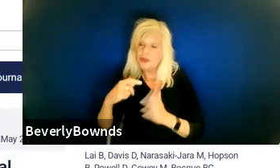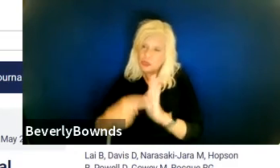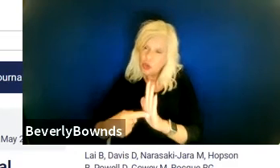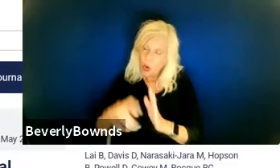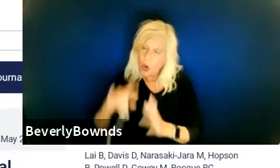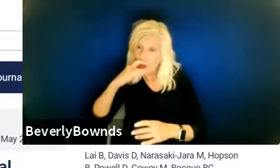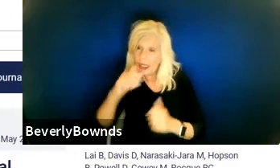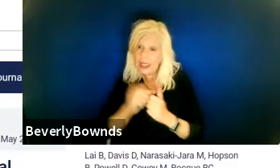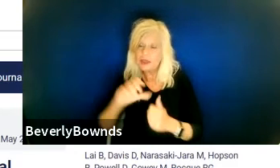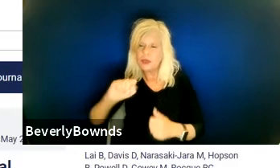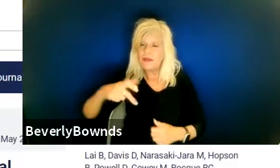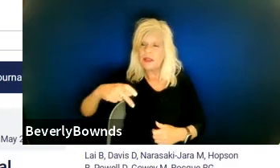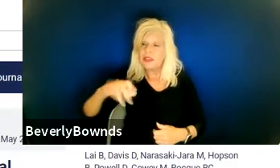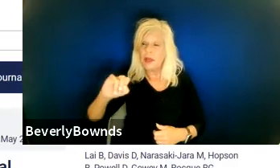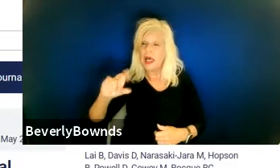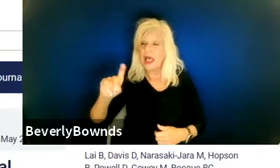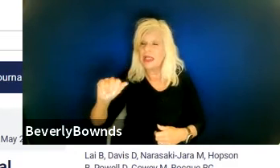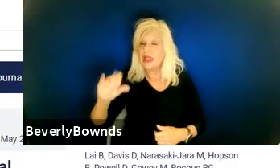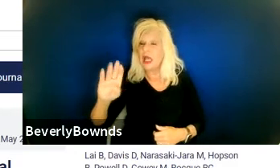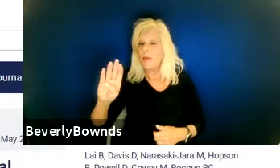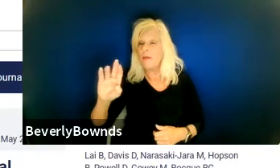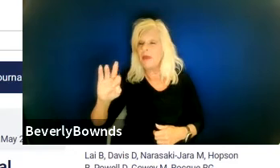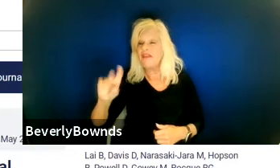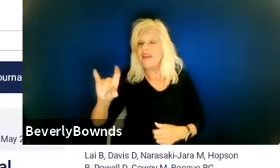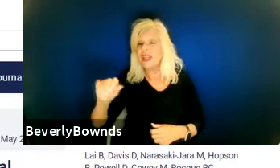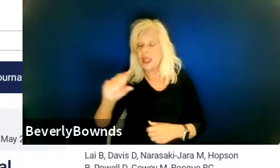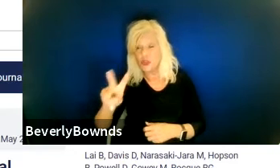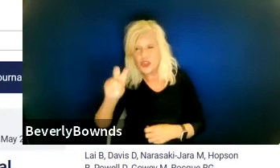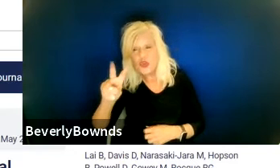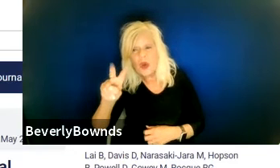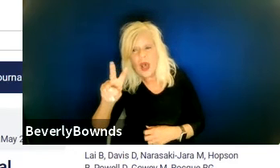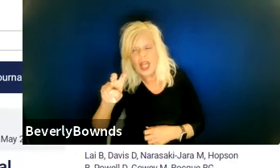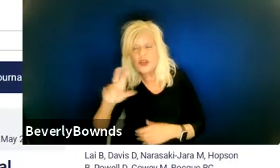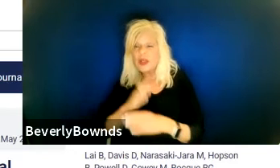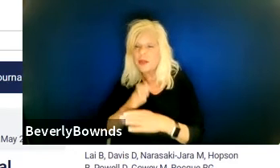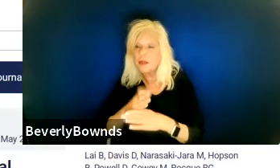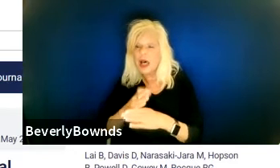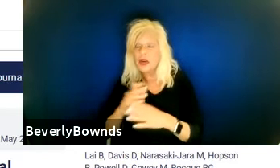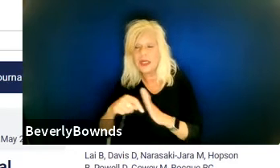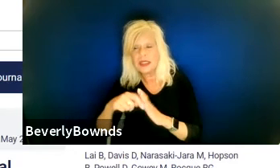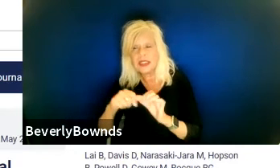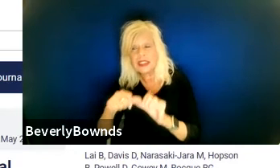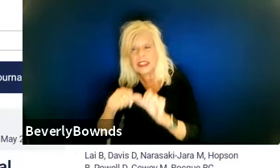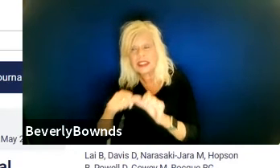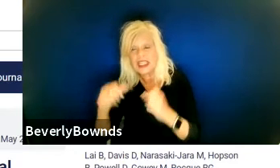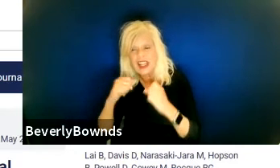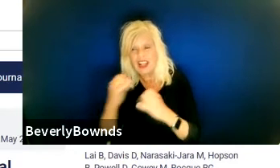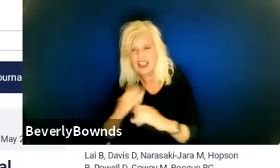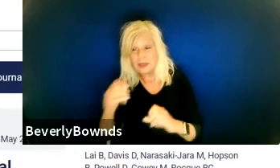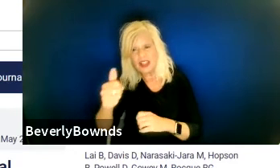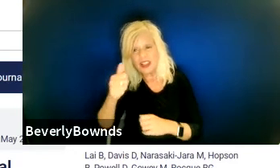kids with spina bifida could achieve 200 minutes of objectively measured moderate intensity exercise